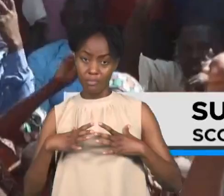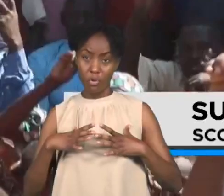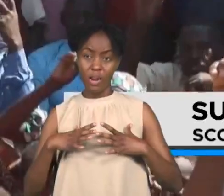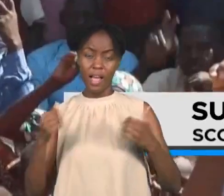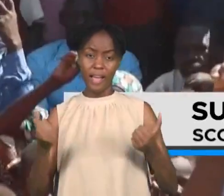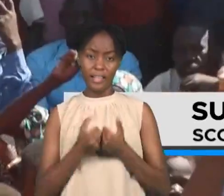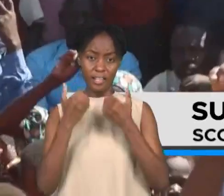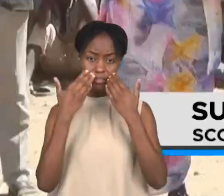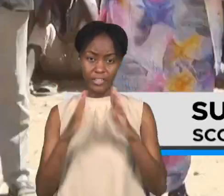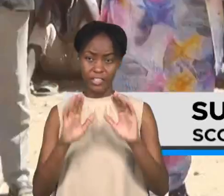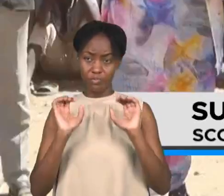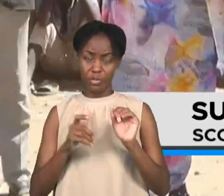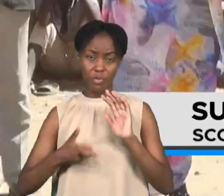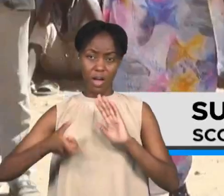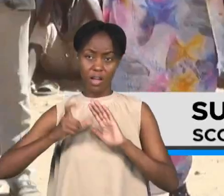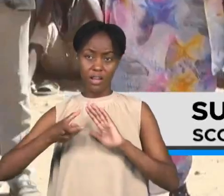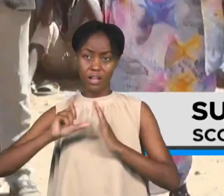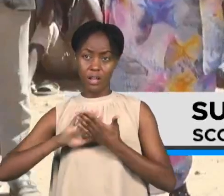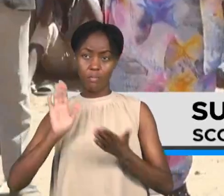as fighting continues.